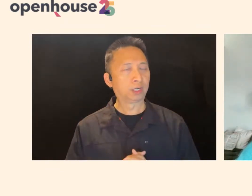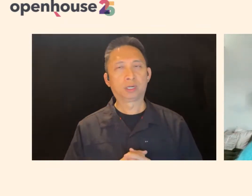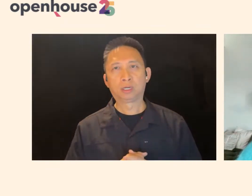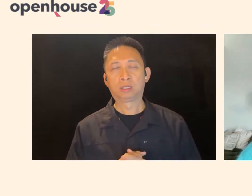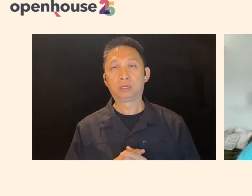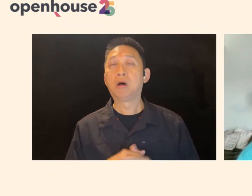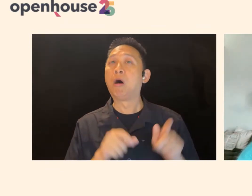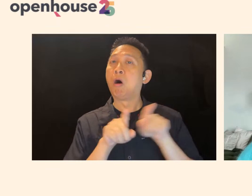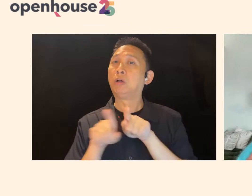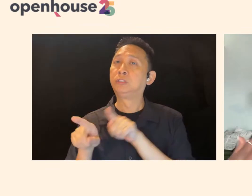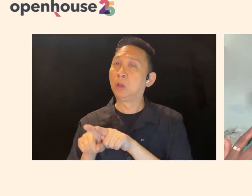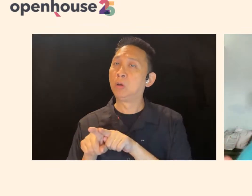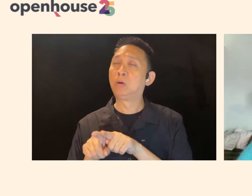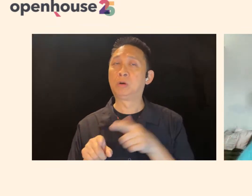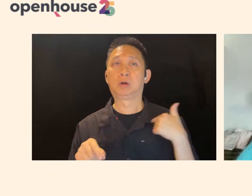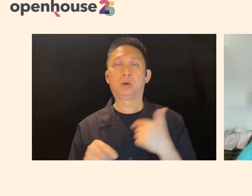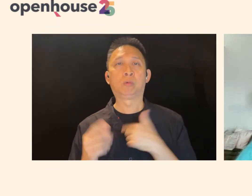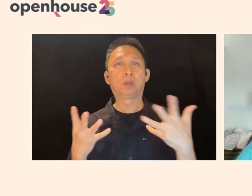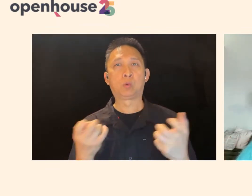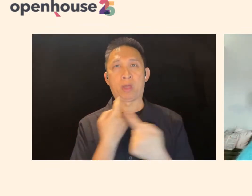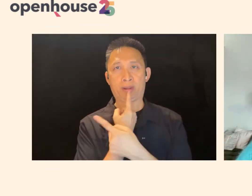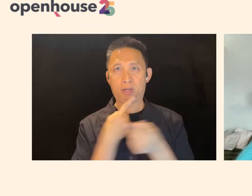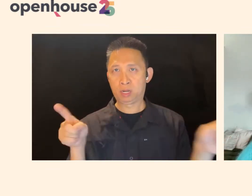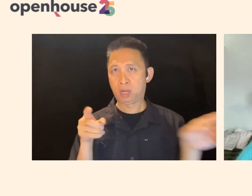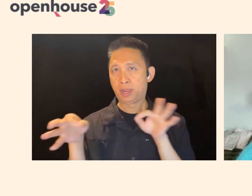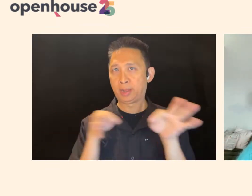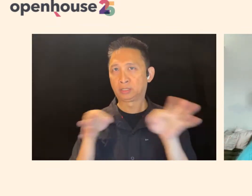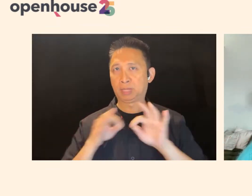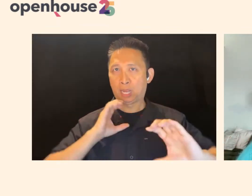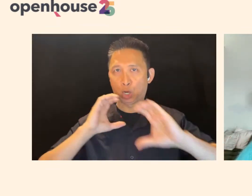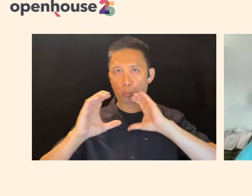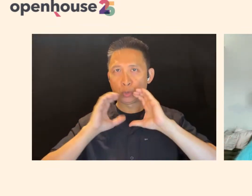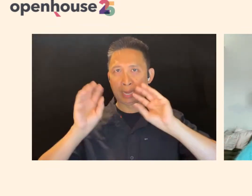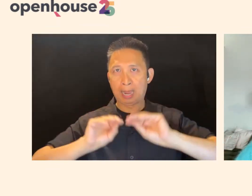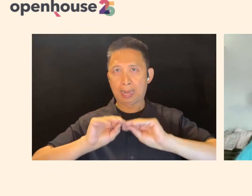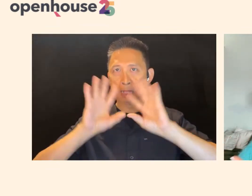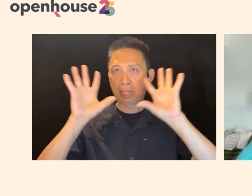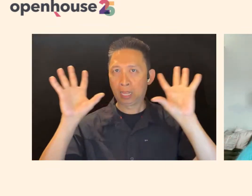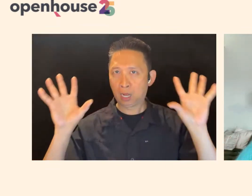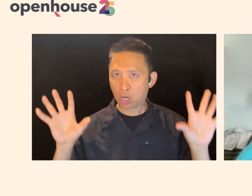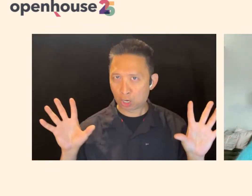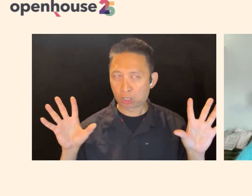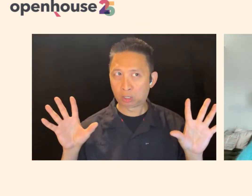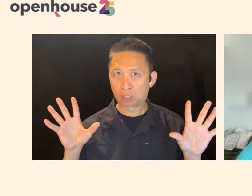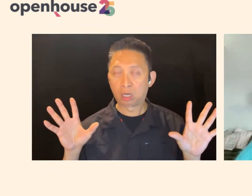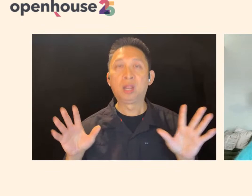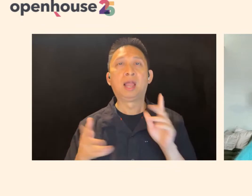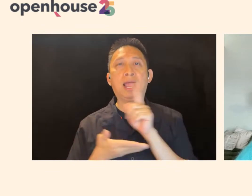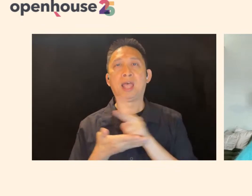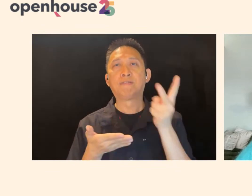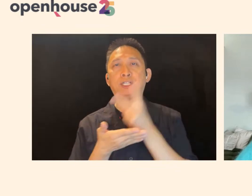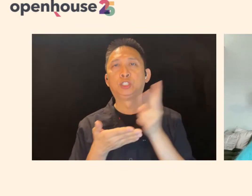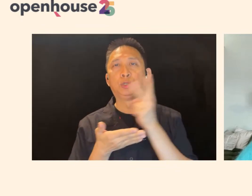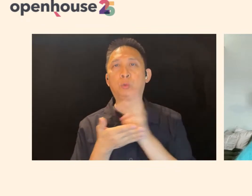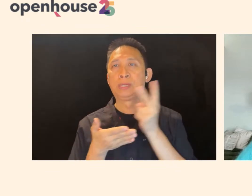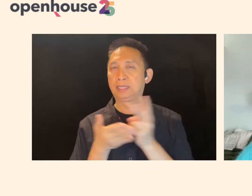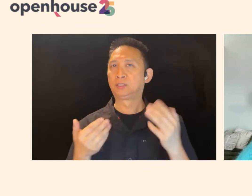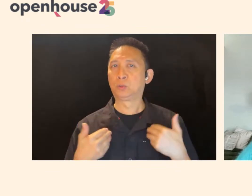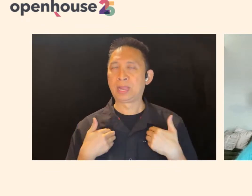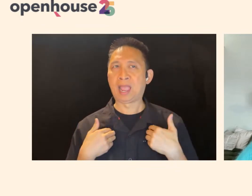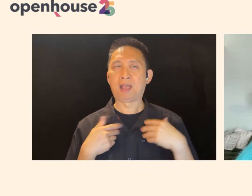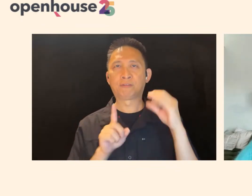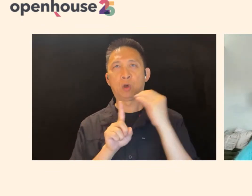continue to verbalize and articulate the model and what we were doing, every other week we did an orientation, an open